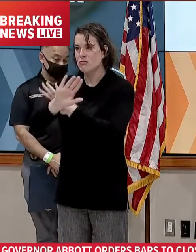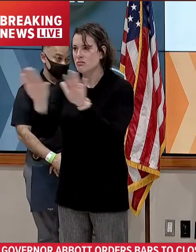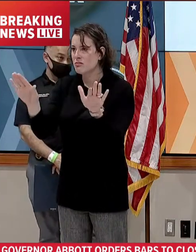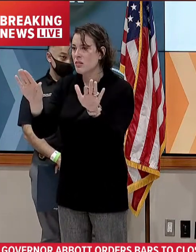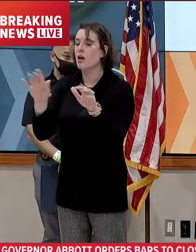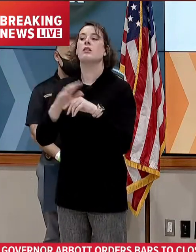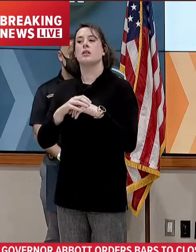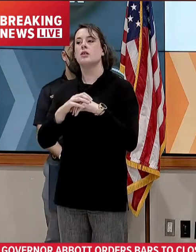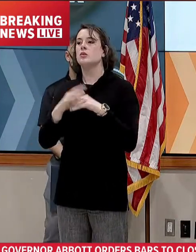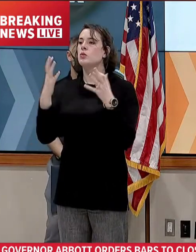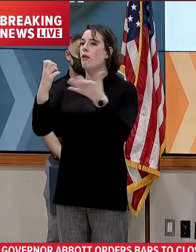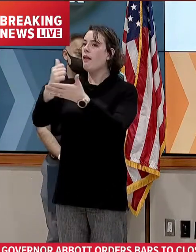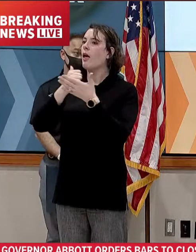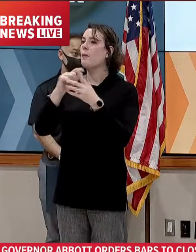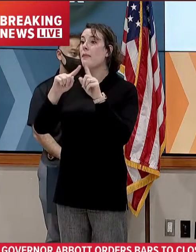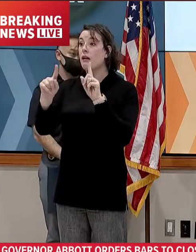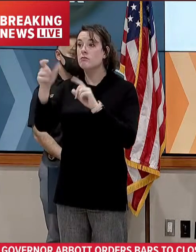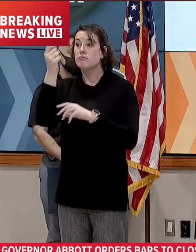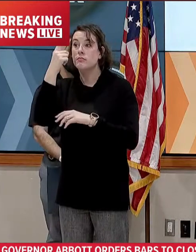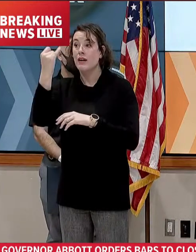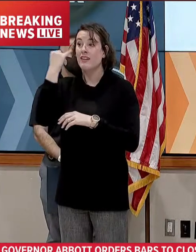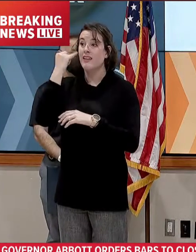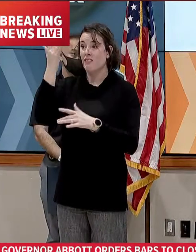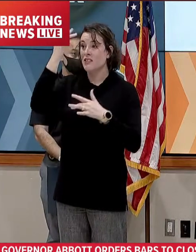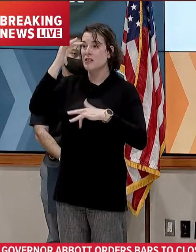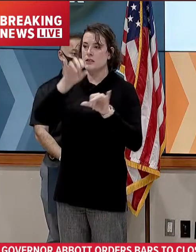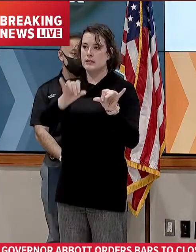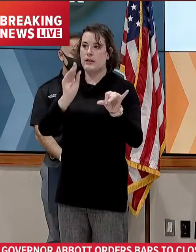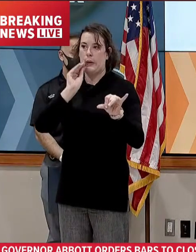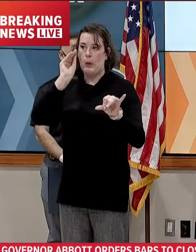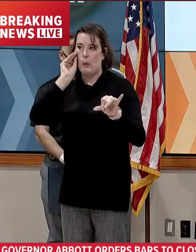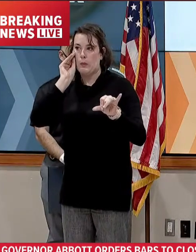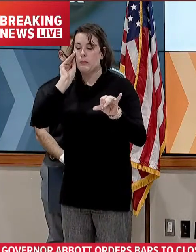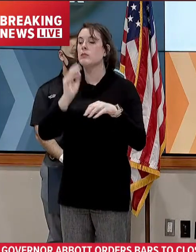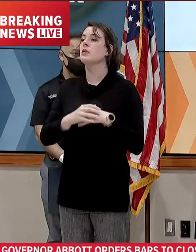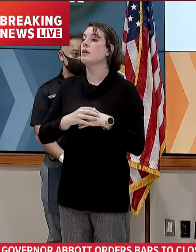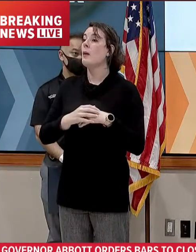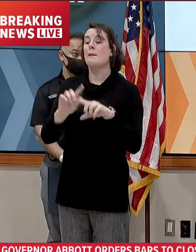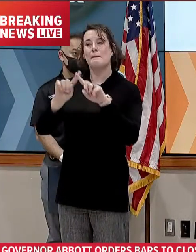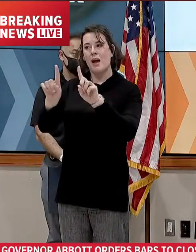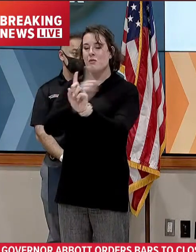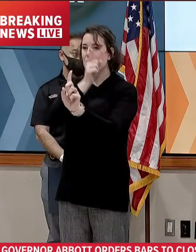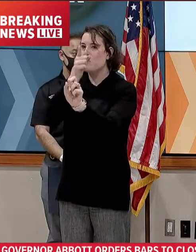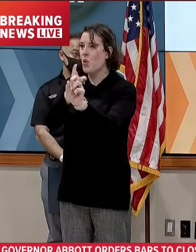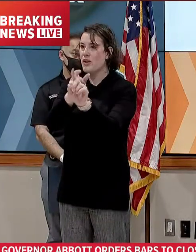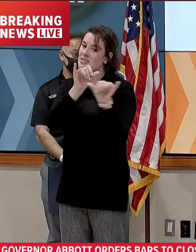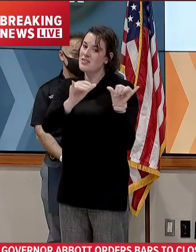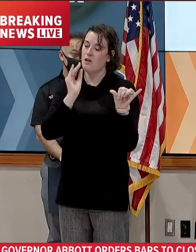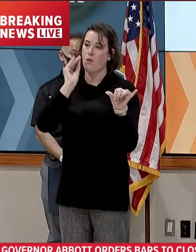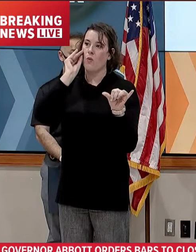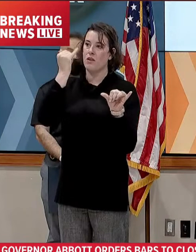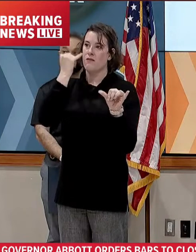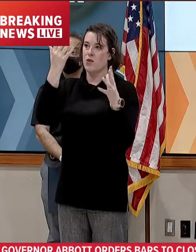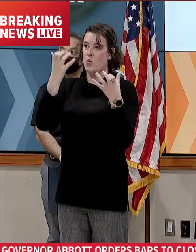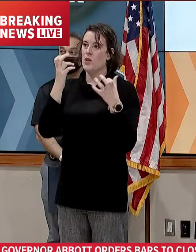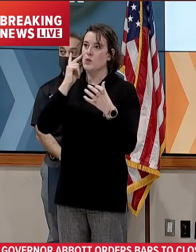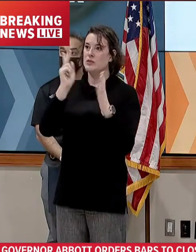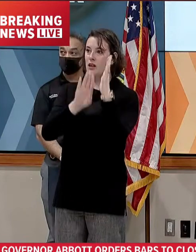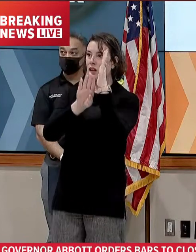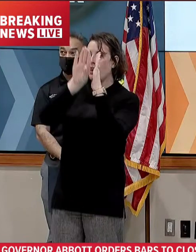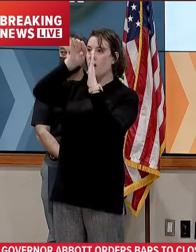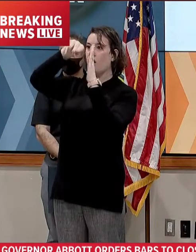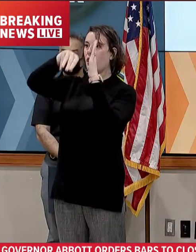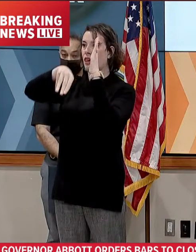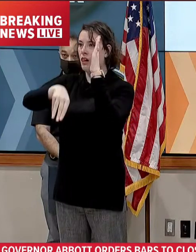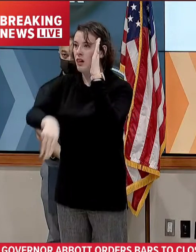stay home. Assume you have the virus, and regardless, we need people to stay home right now if we want to see a change in these trends. However you look at it, this